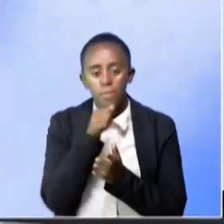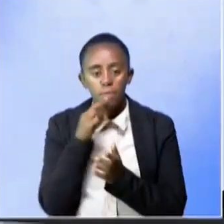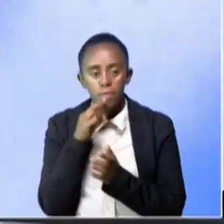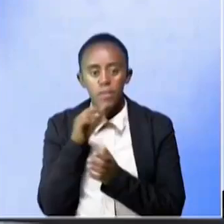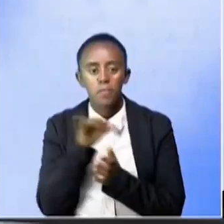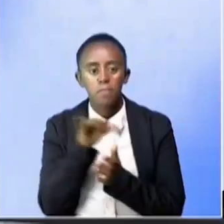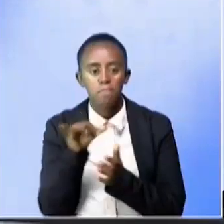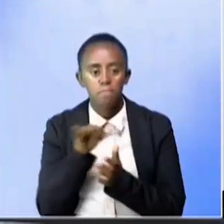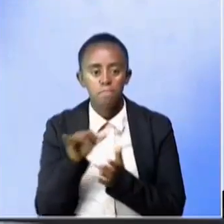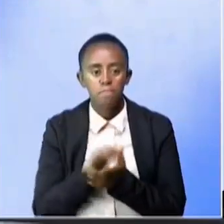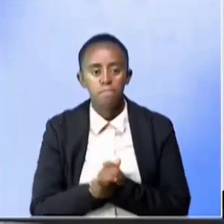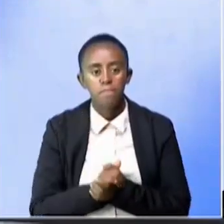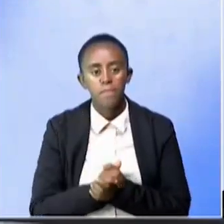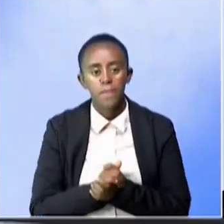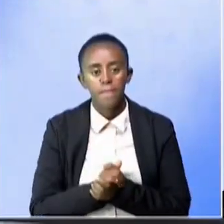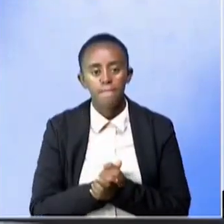this.